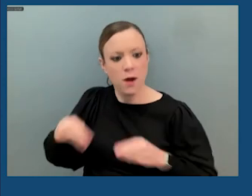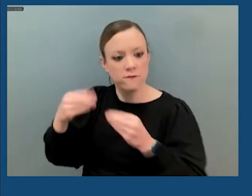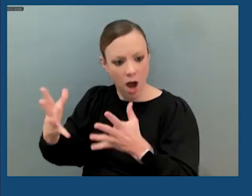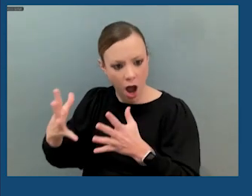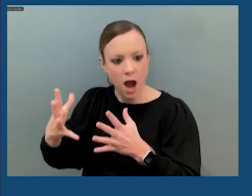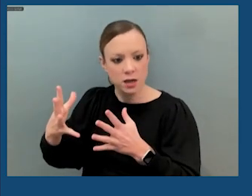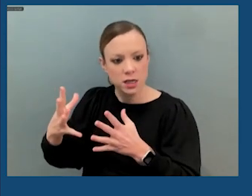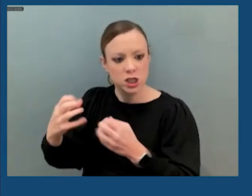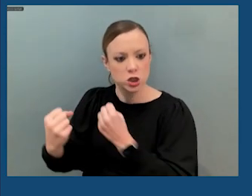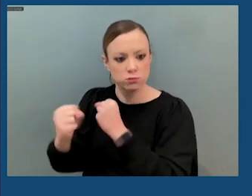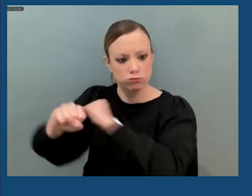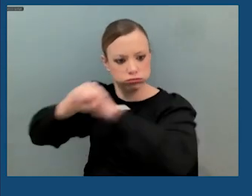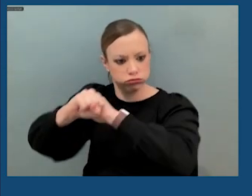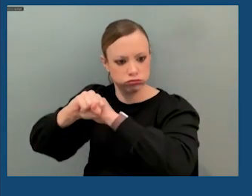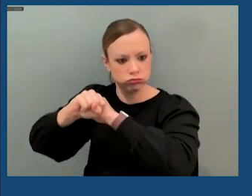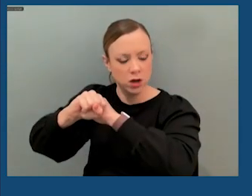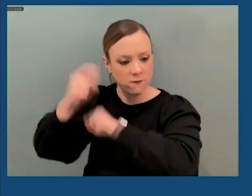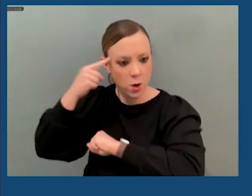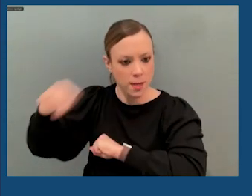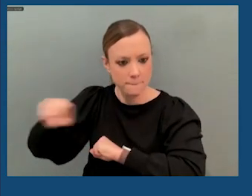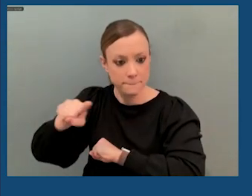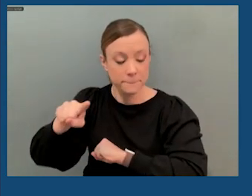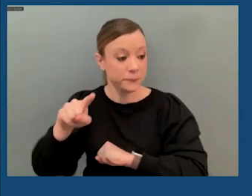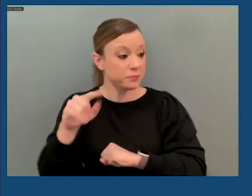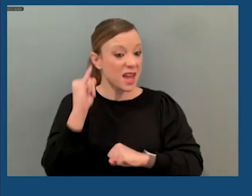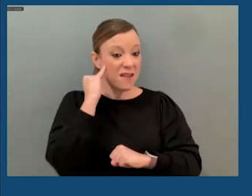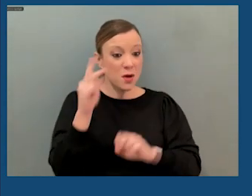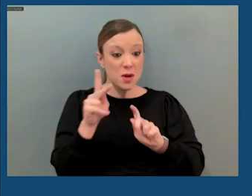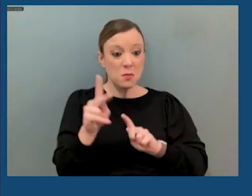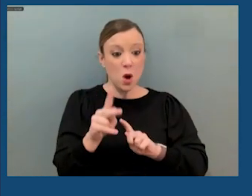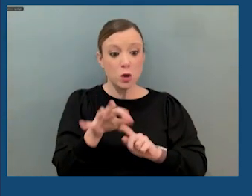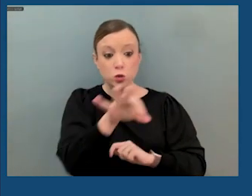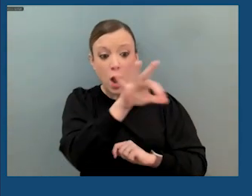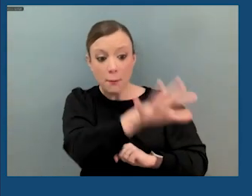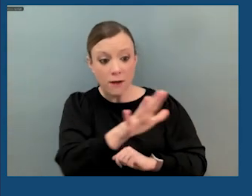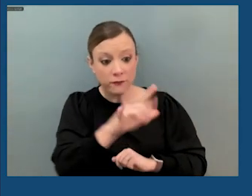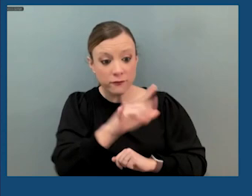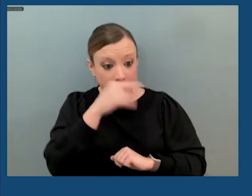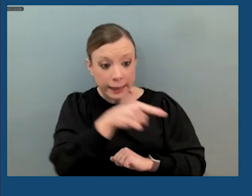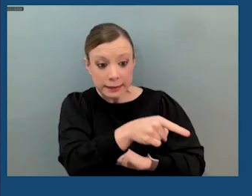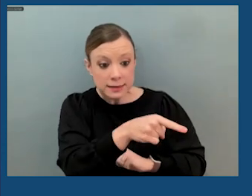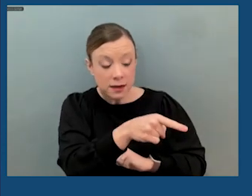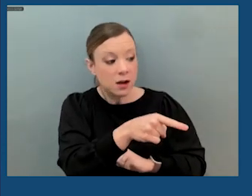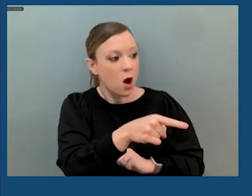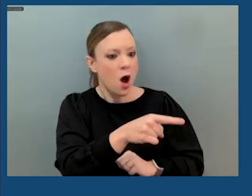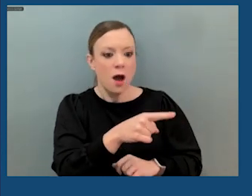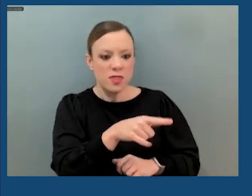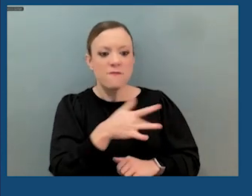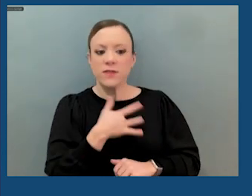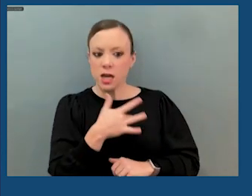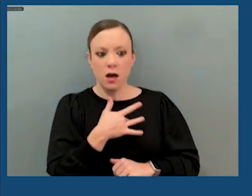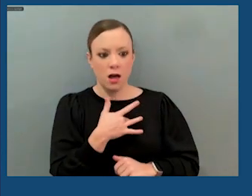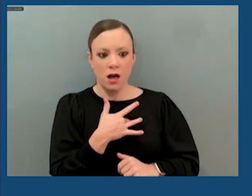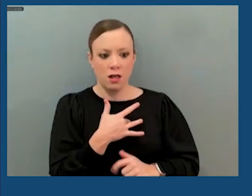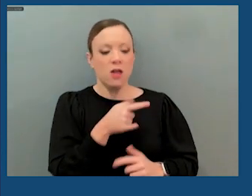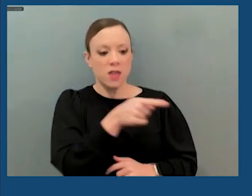secure. I want people to know when they drop their kids off at school that they're going to come home at the end of a day.